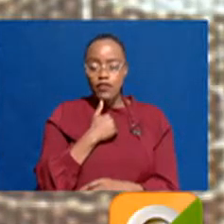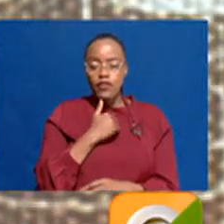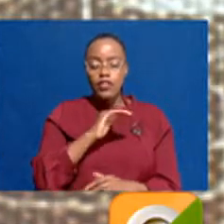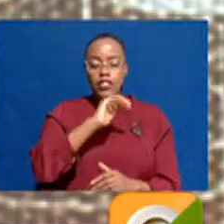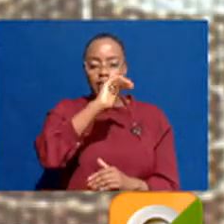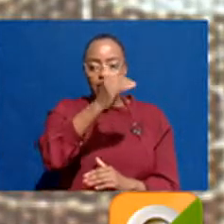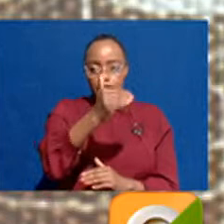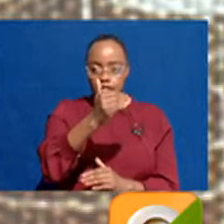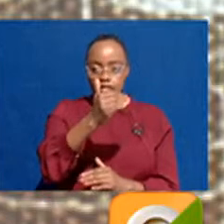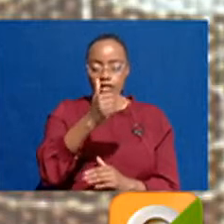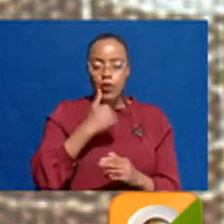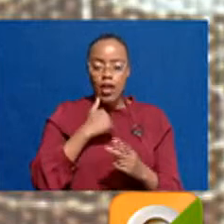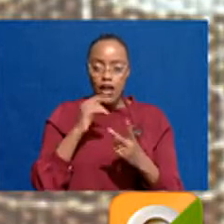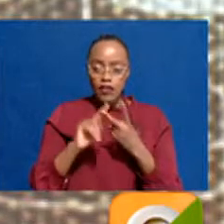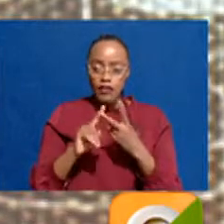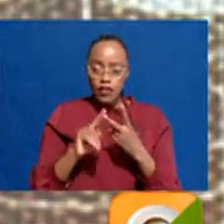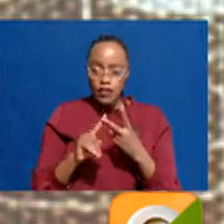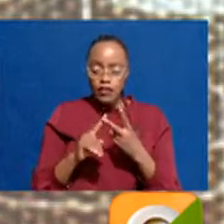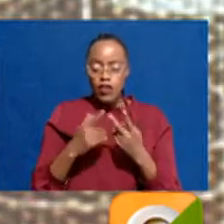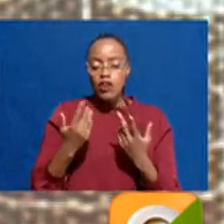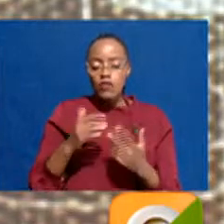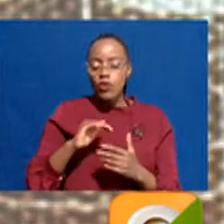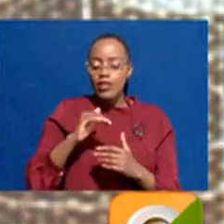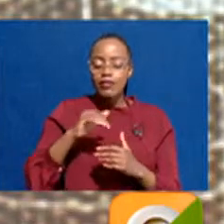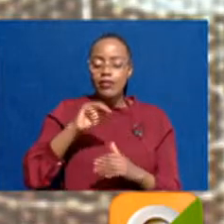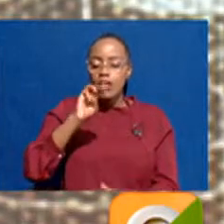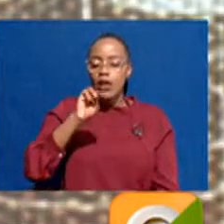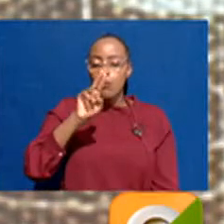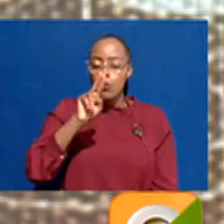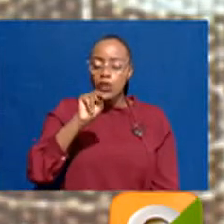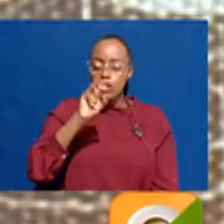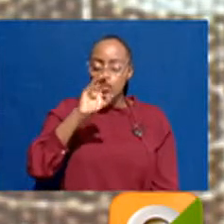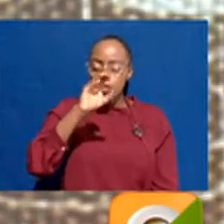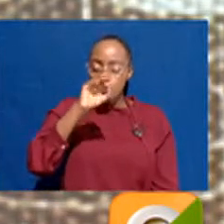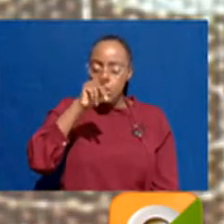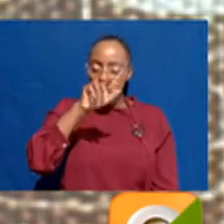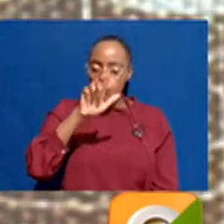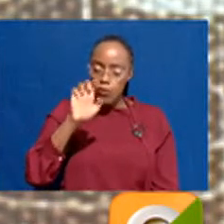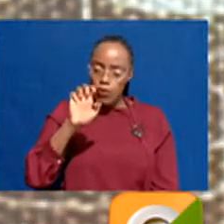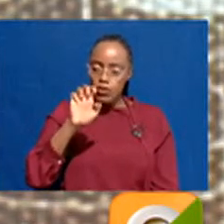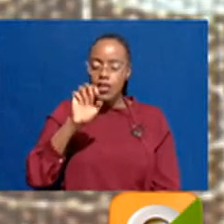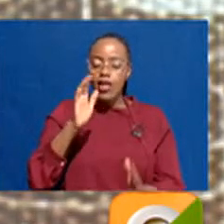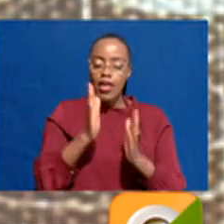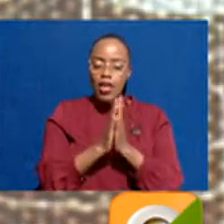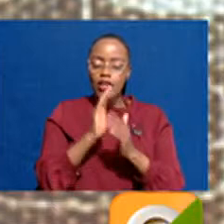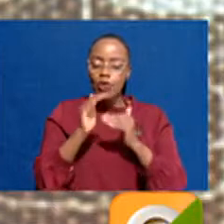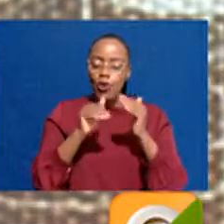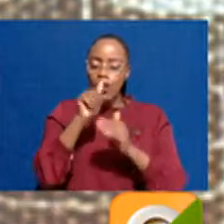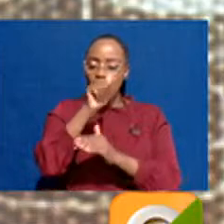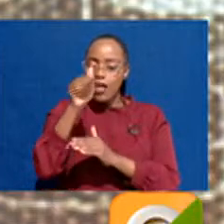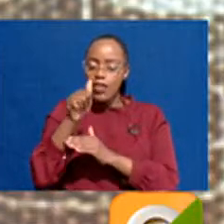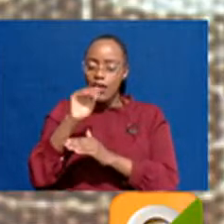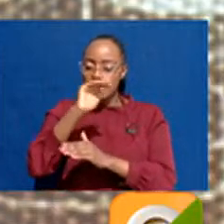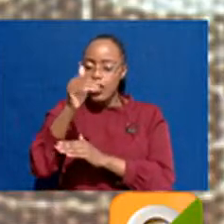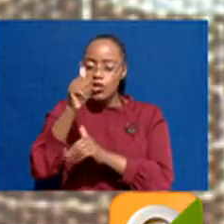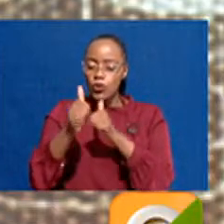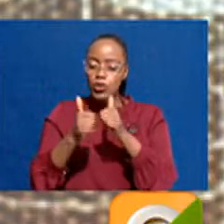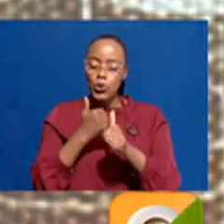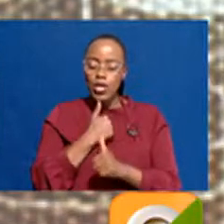cities, we had a rate for municipalities, and then other towns. Mm-hmm. So that ended up